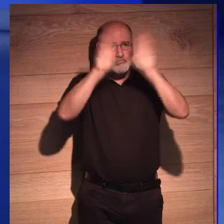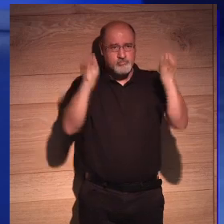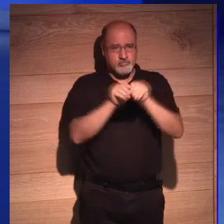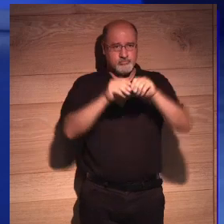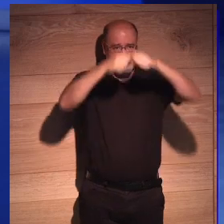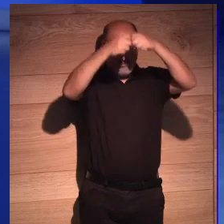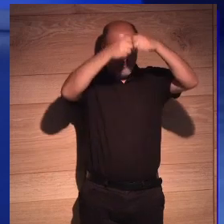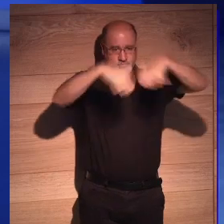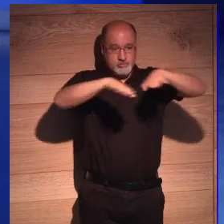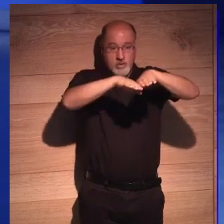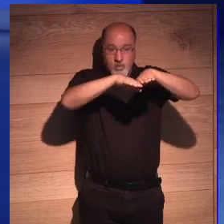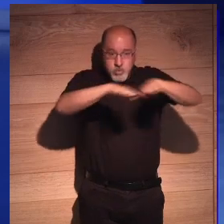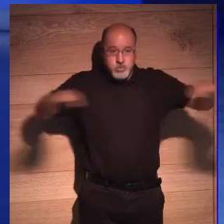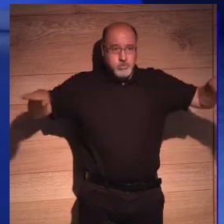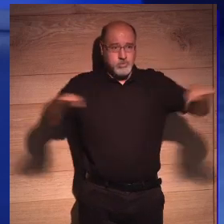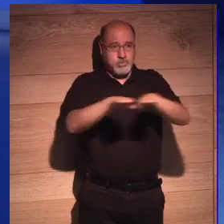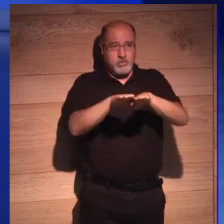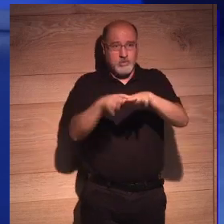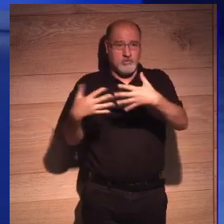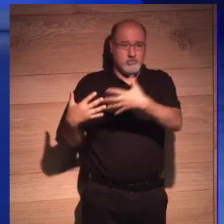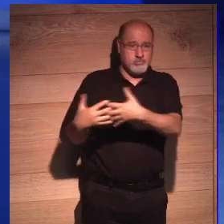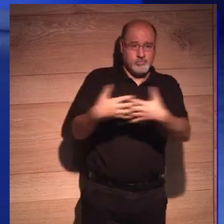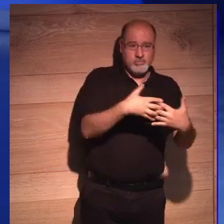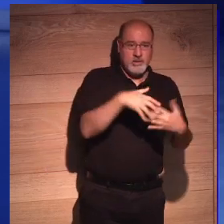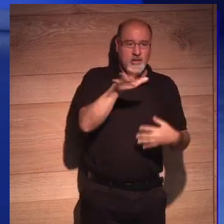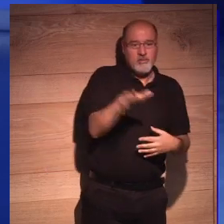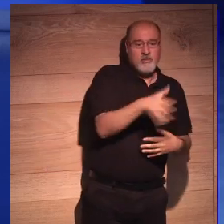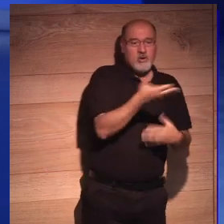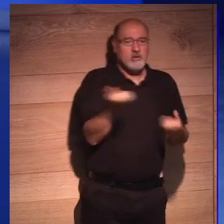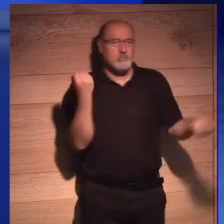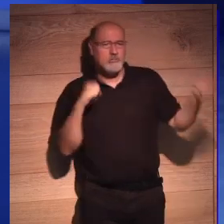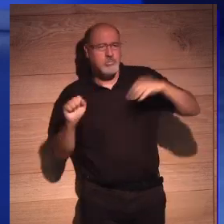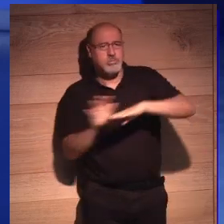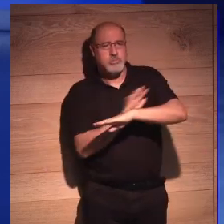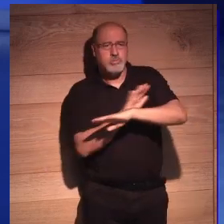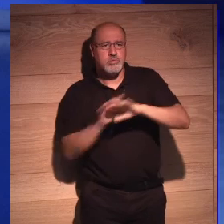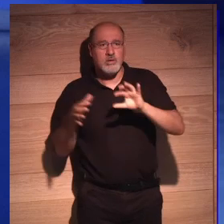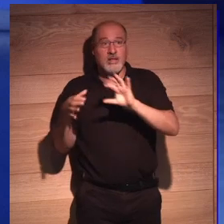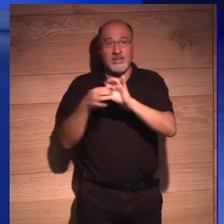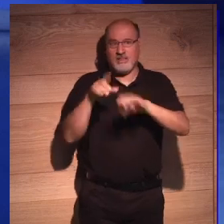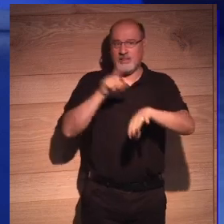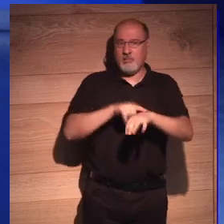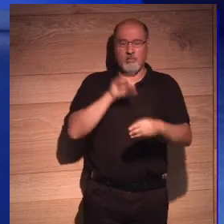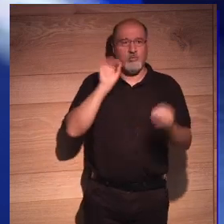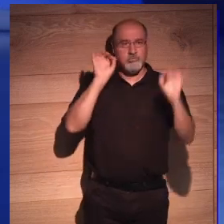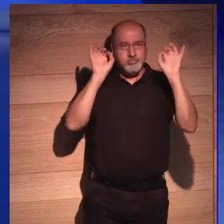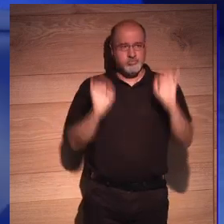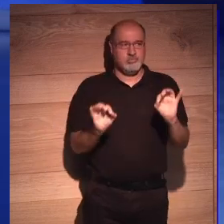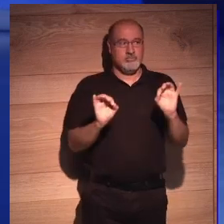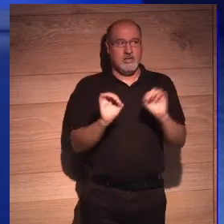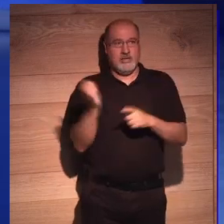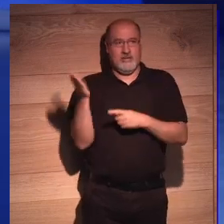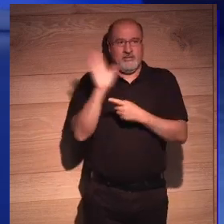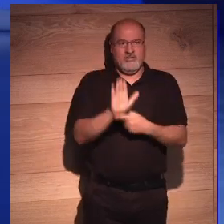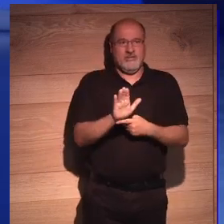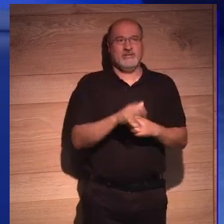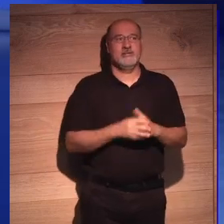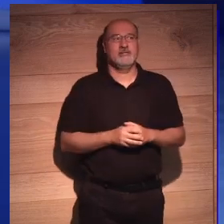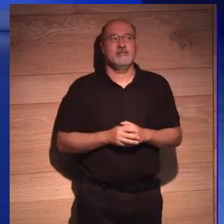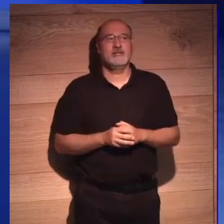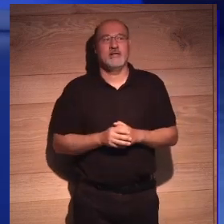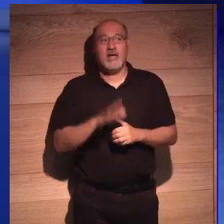technologies, in a horizontal hierarchy where both of them are part of the scene with interaction in real time.